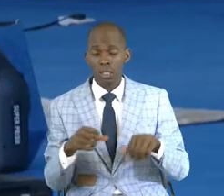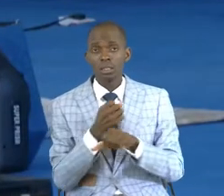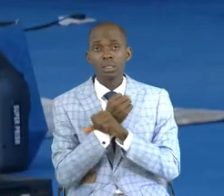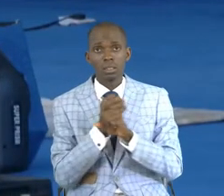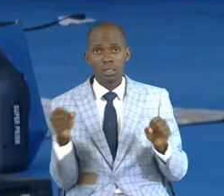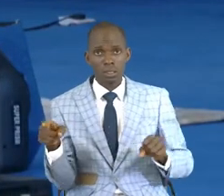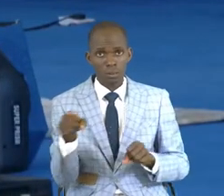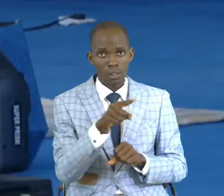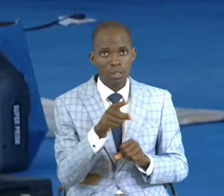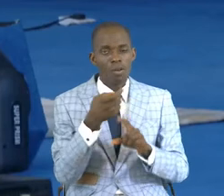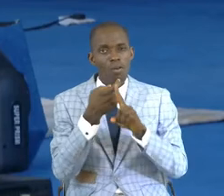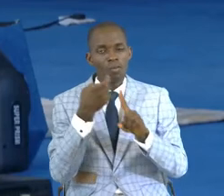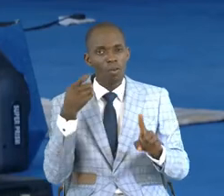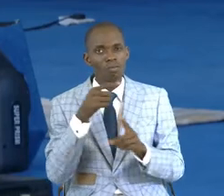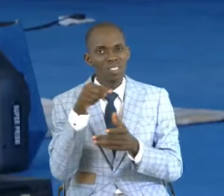this little